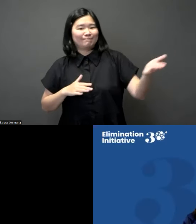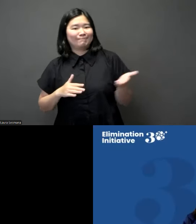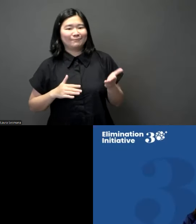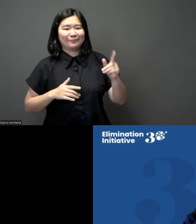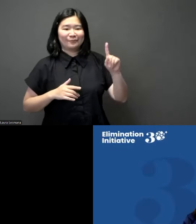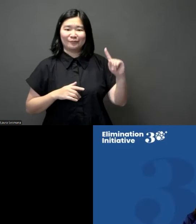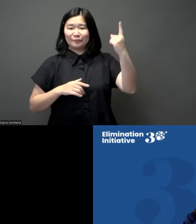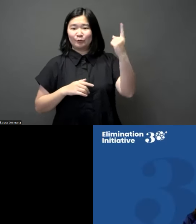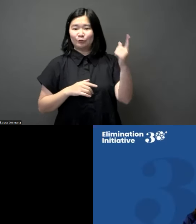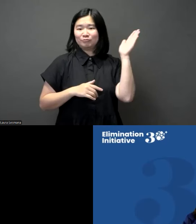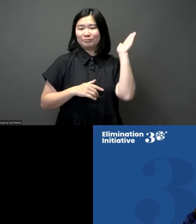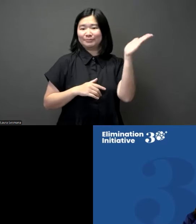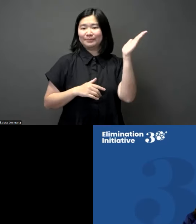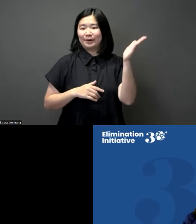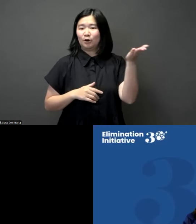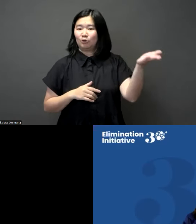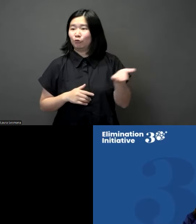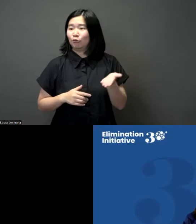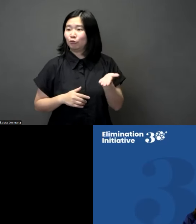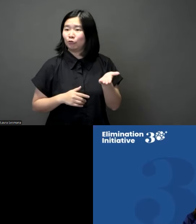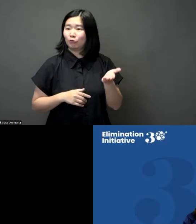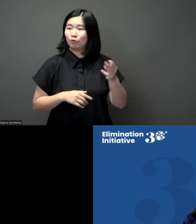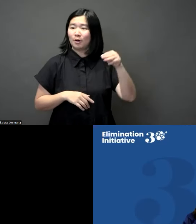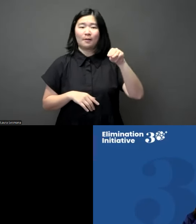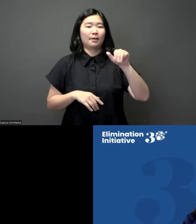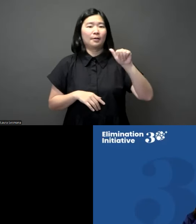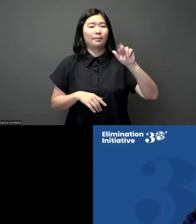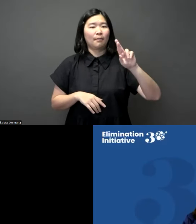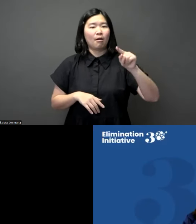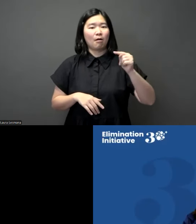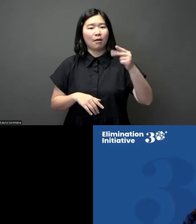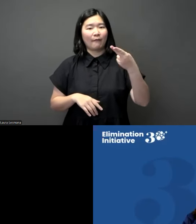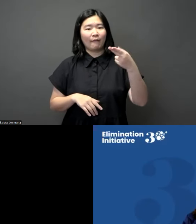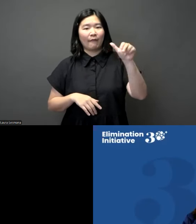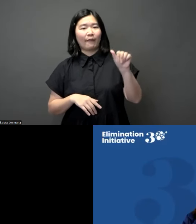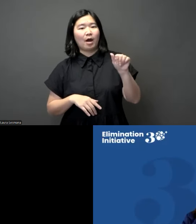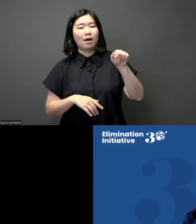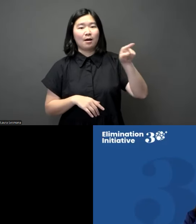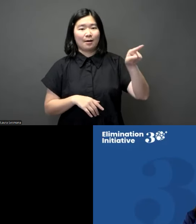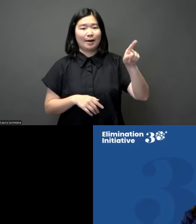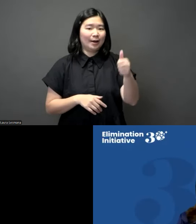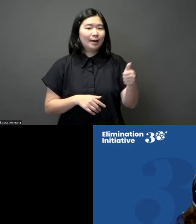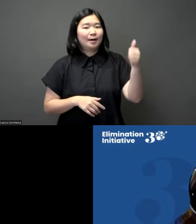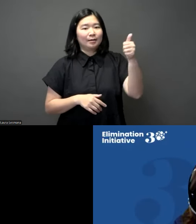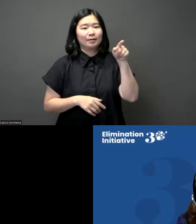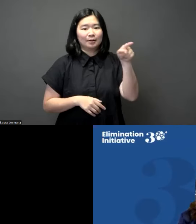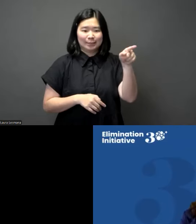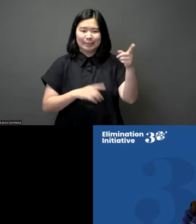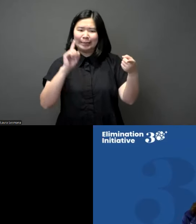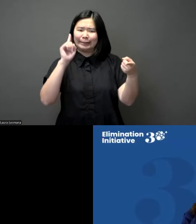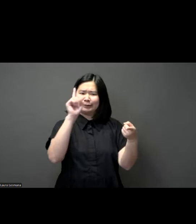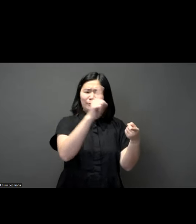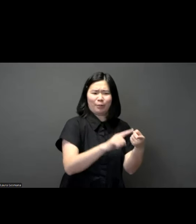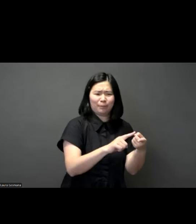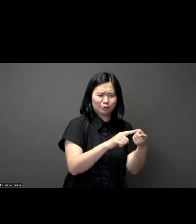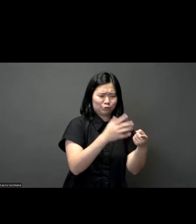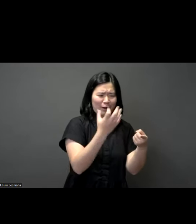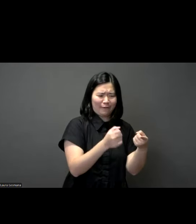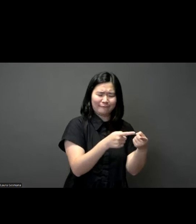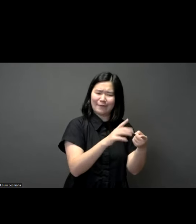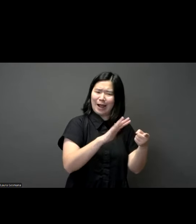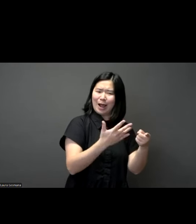PAHO, who will introduce the Elimination Initiative framework. Dr. Saboya. Thank you, Vanessa. Thank you very much. And good morning, good afternoon,